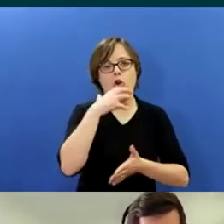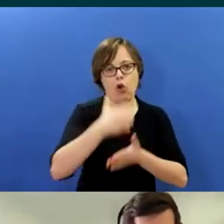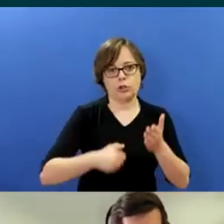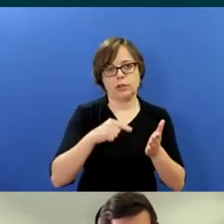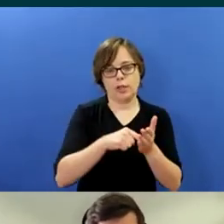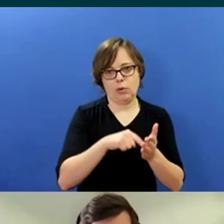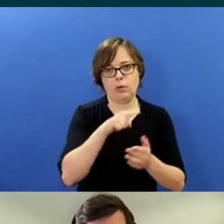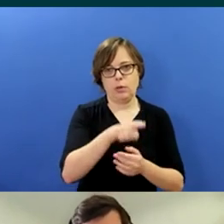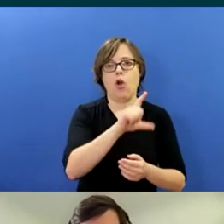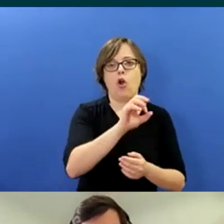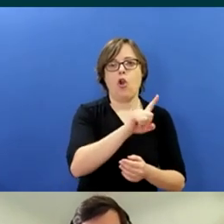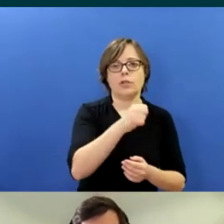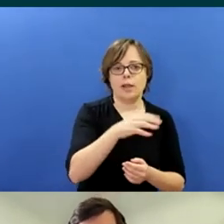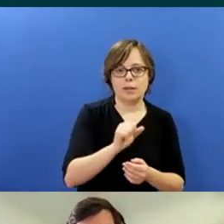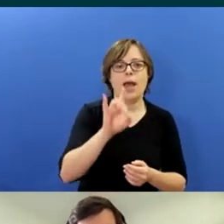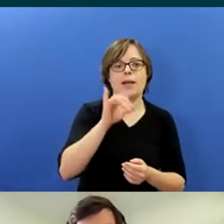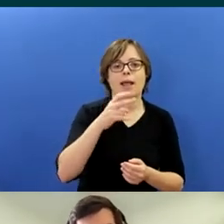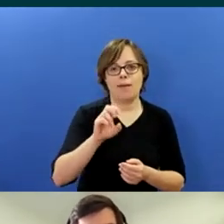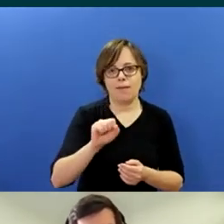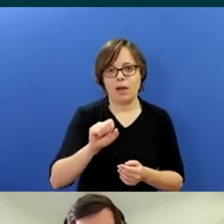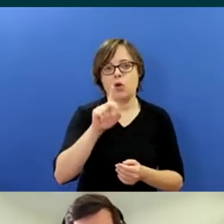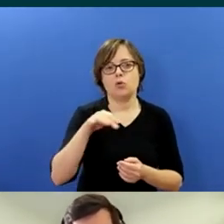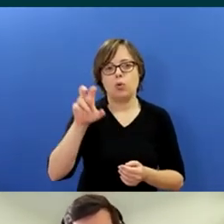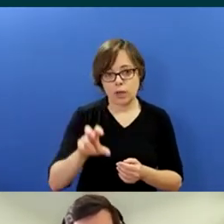Lucerne, and Zurich. And since then, other